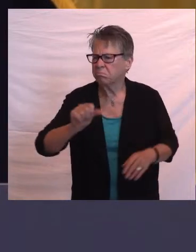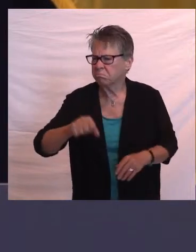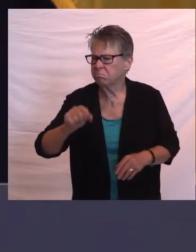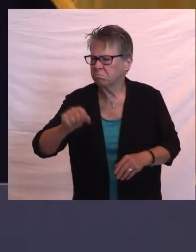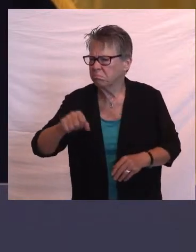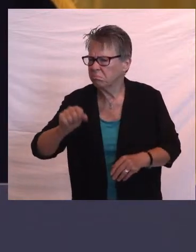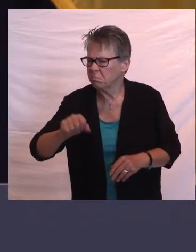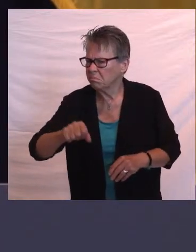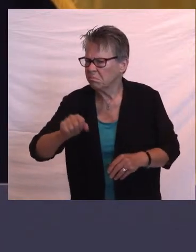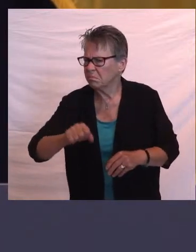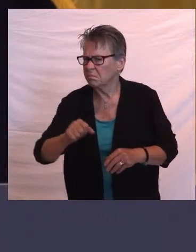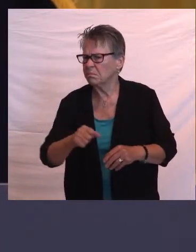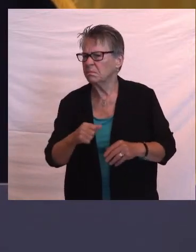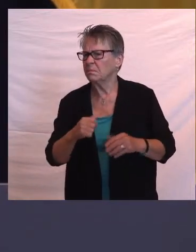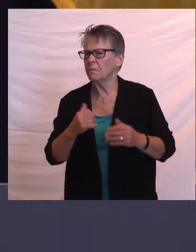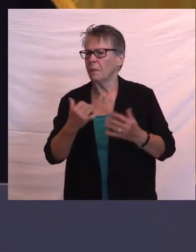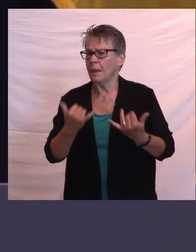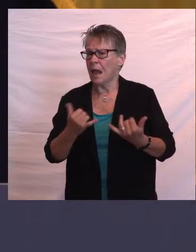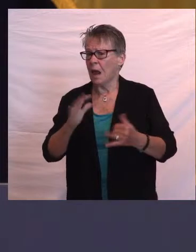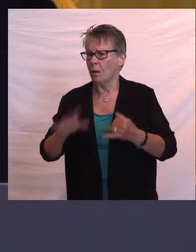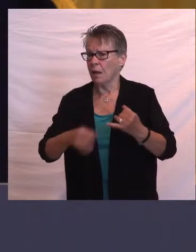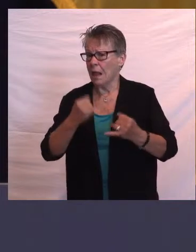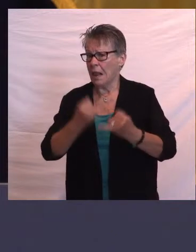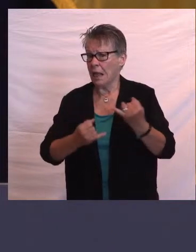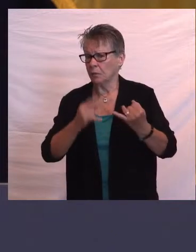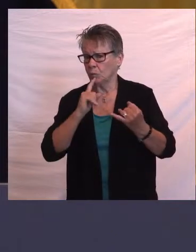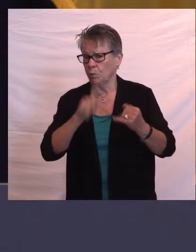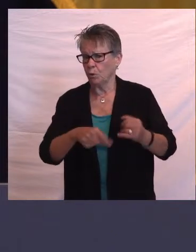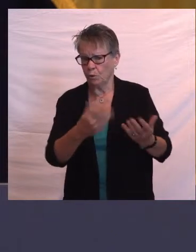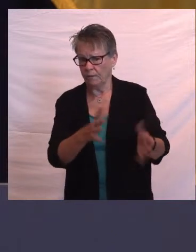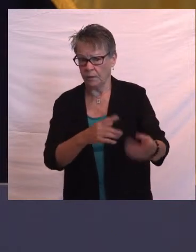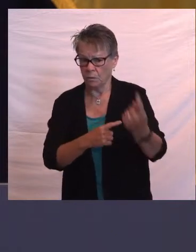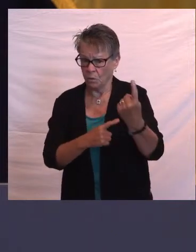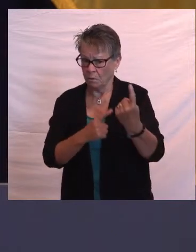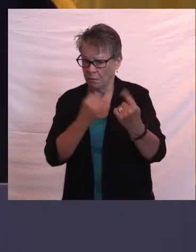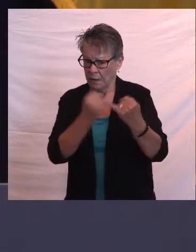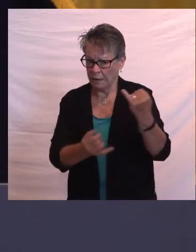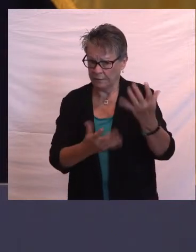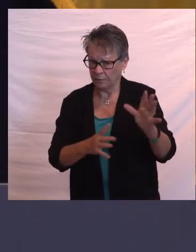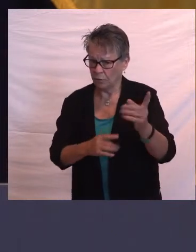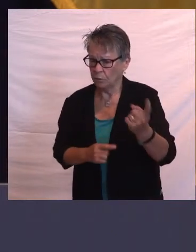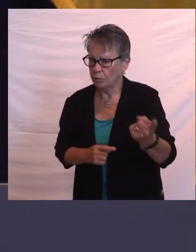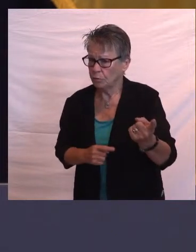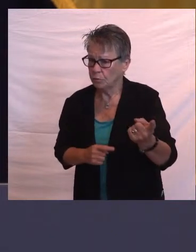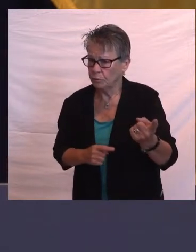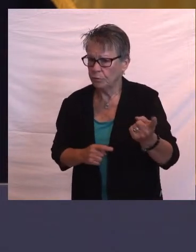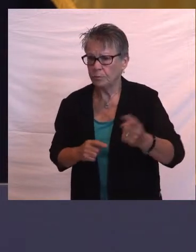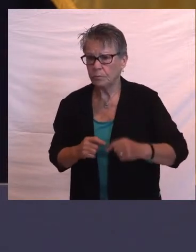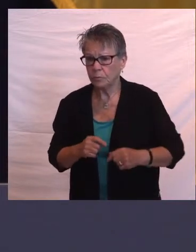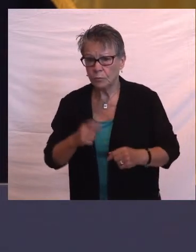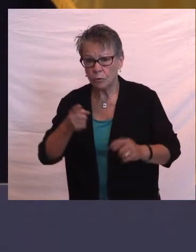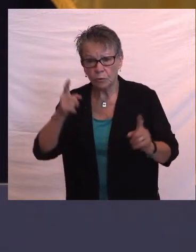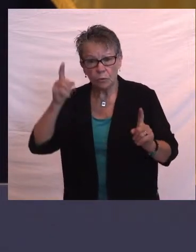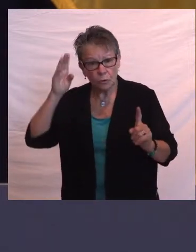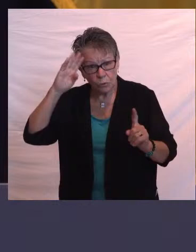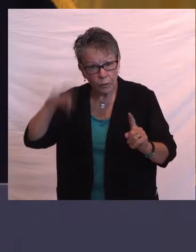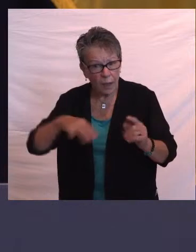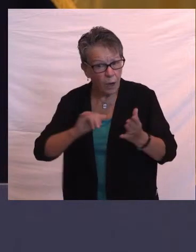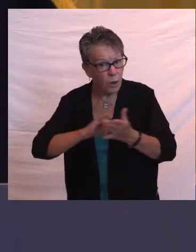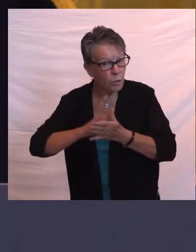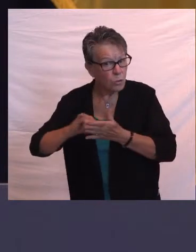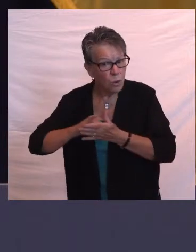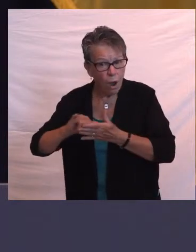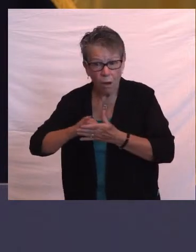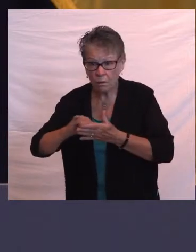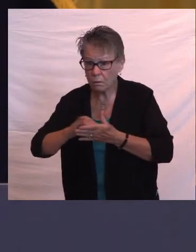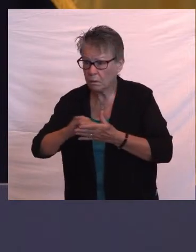not least, Dave, you can take us home here. Thanks, Governor. I'm sure you're aware New York will not extend unemployment benefits